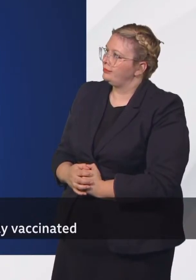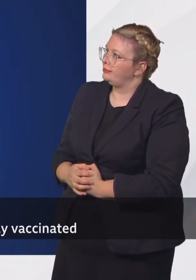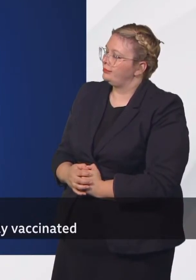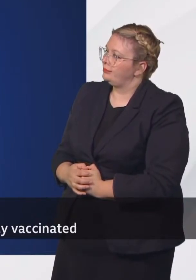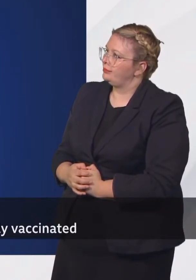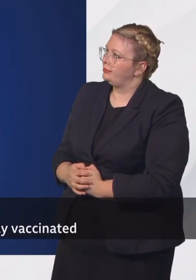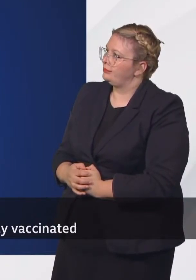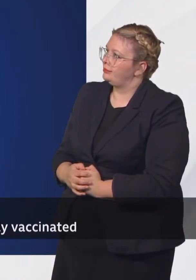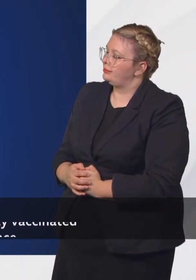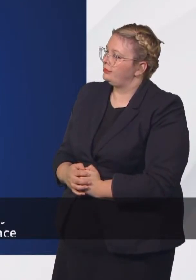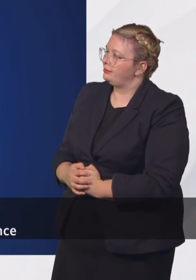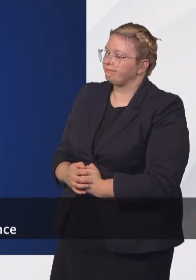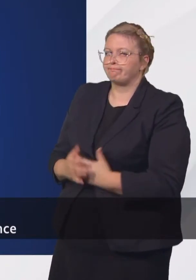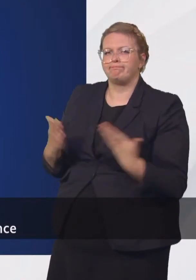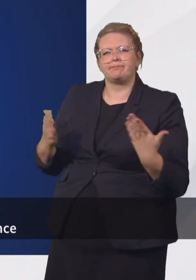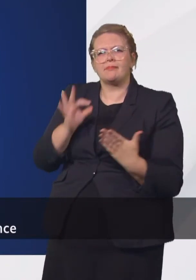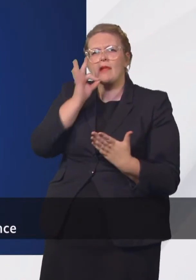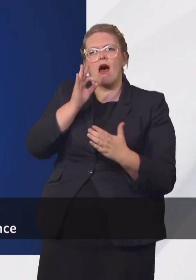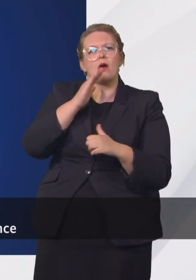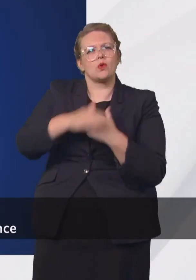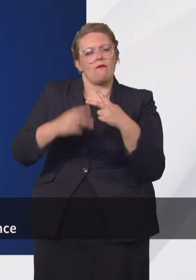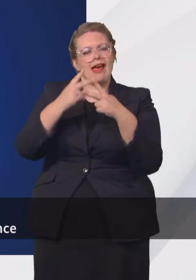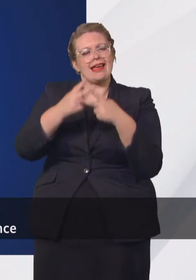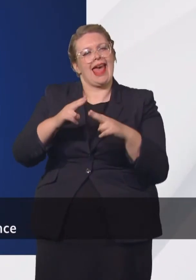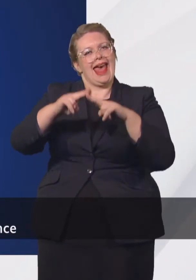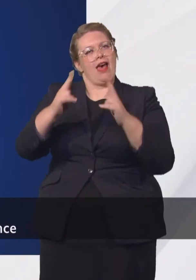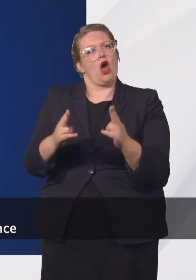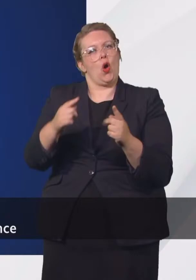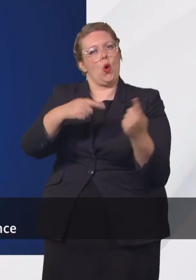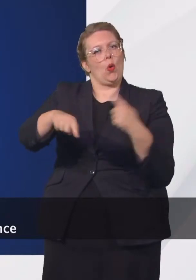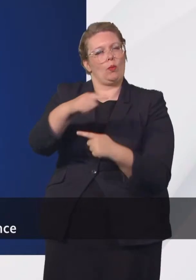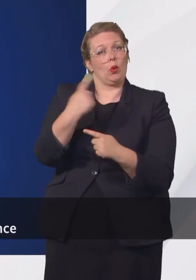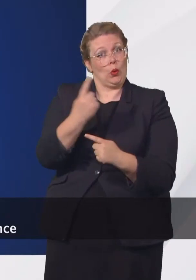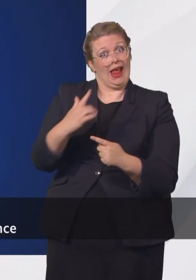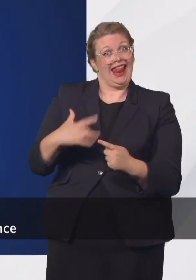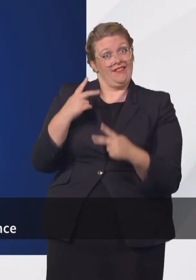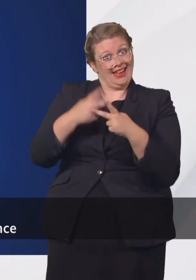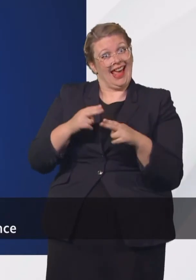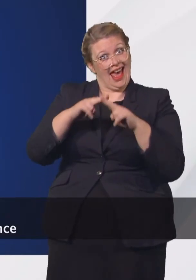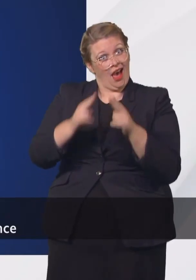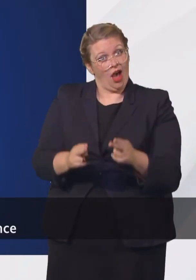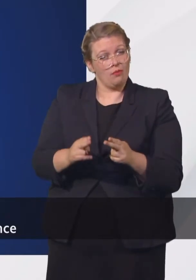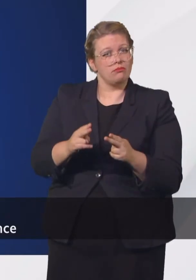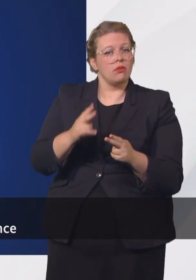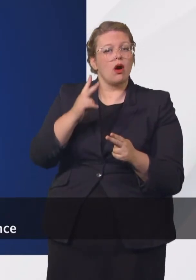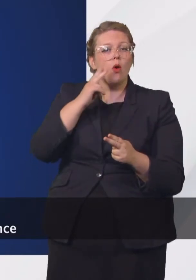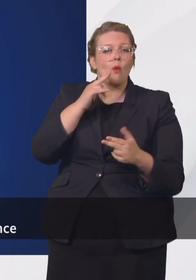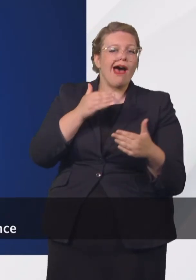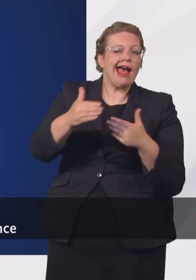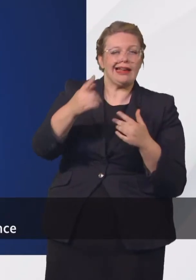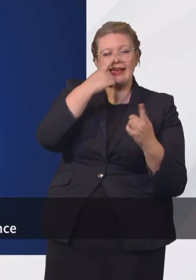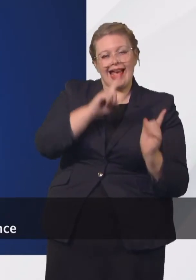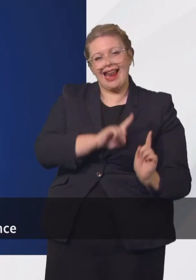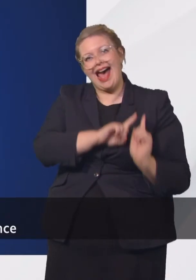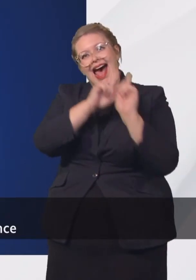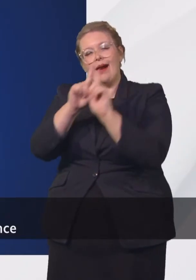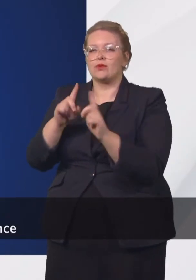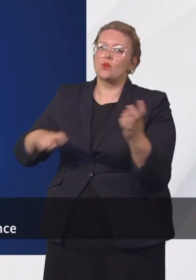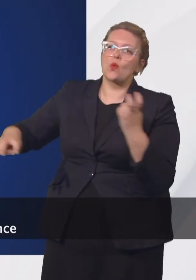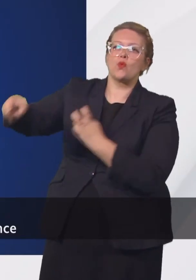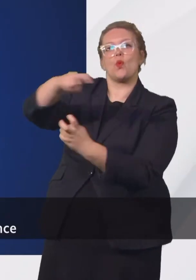home relatives outside for a walk in the fresh air without them having to self-isolate on their